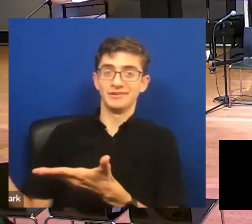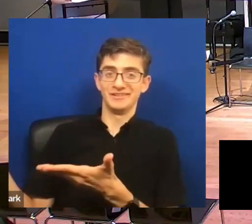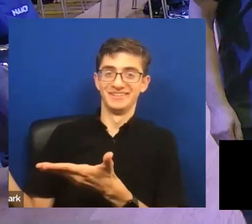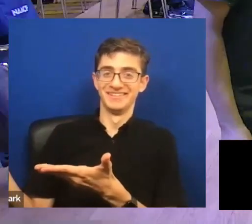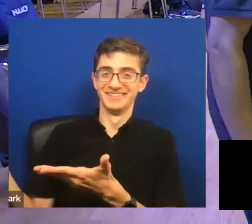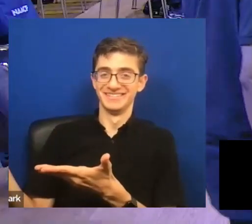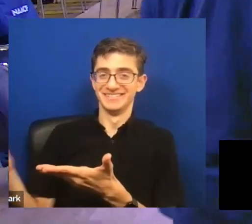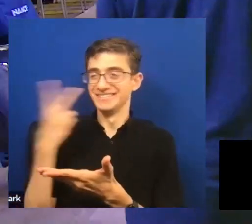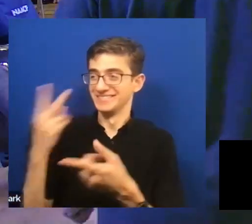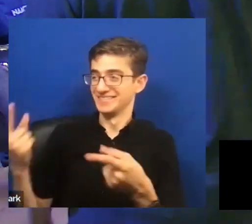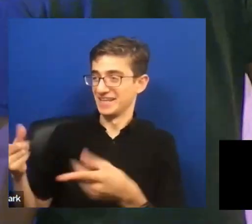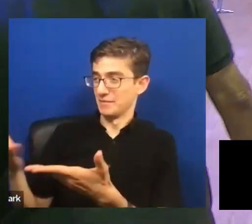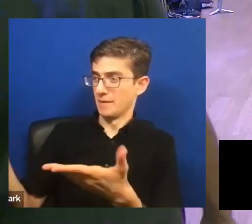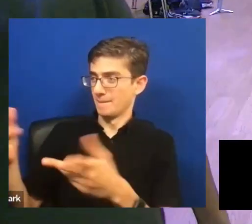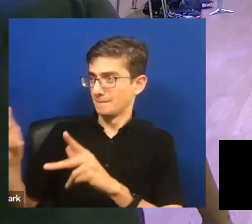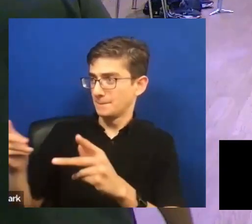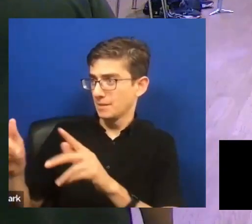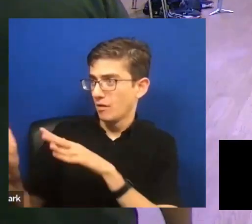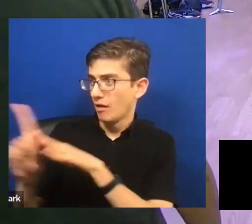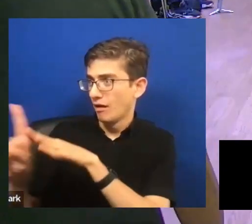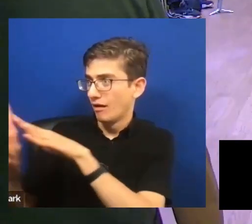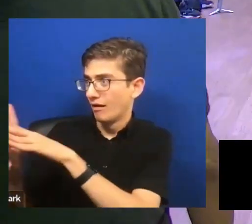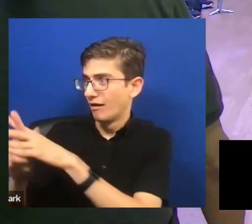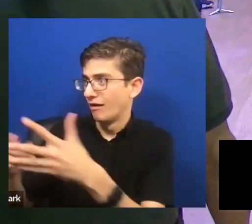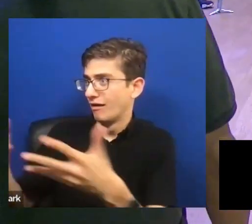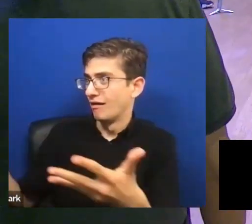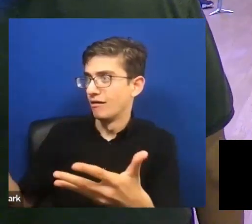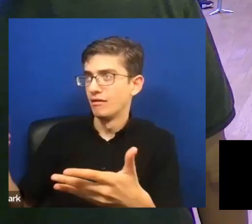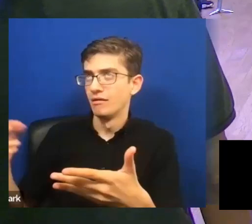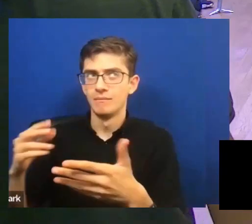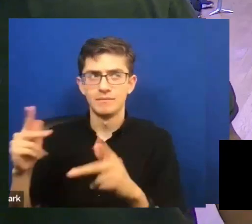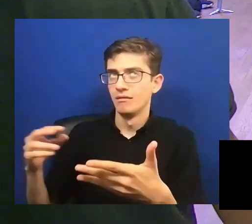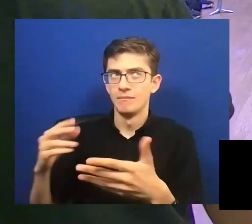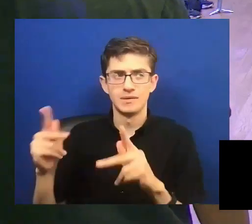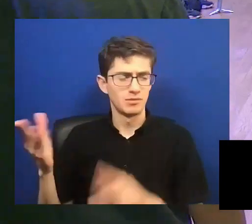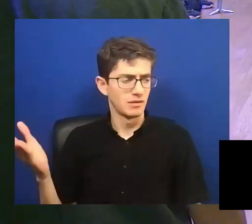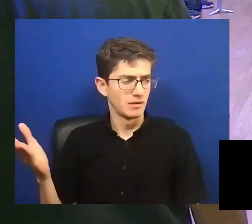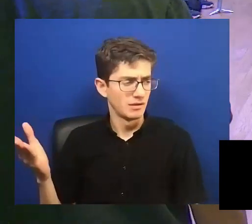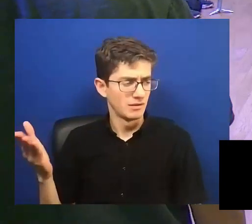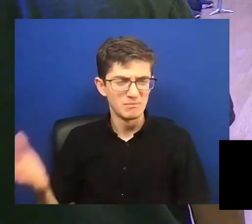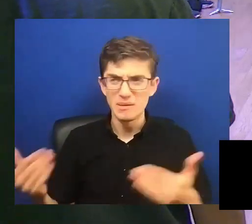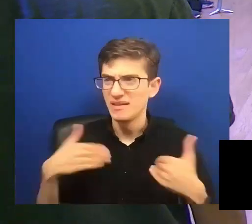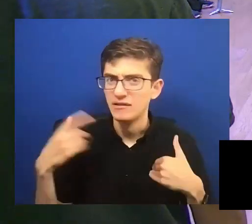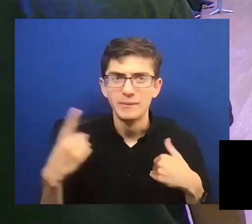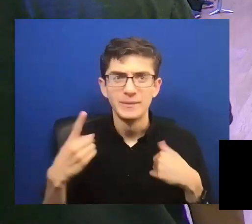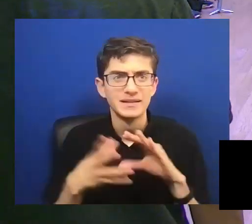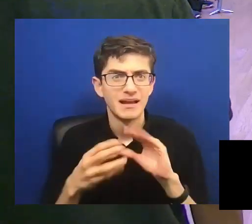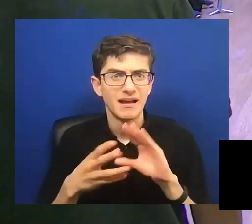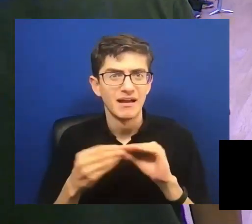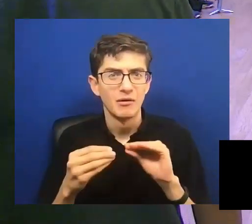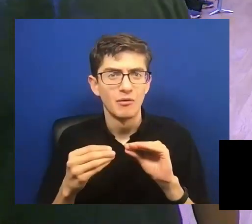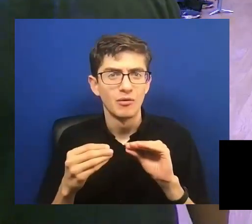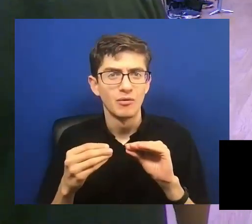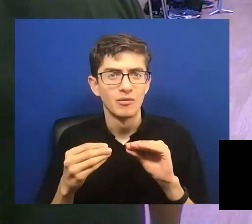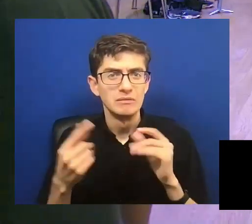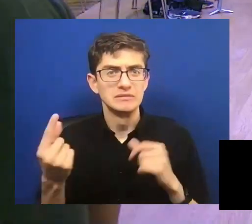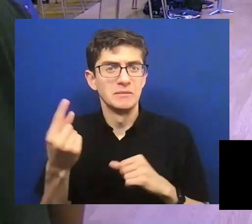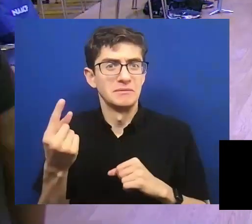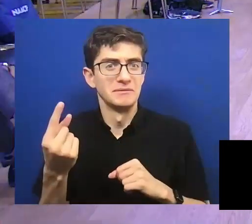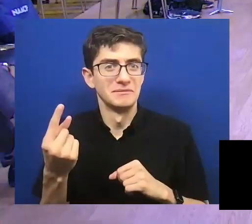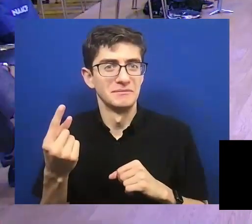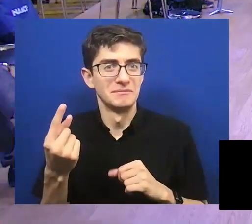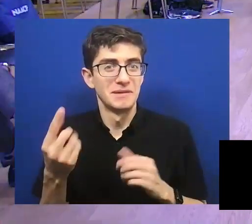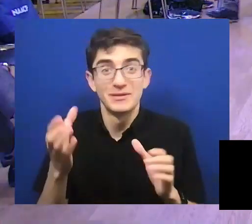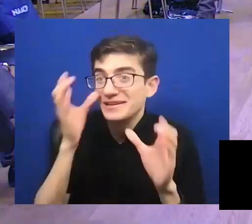happening here. There's people here. That means they have something to say, or at least something, maybe something just to listen, who knows.